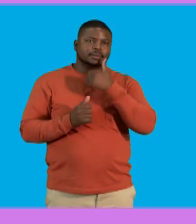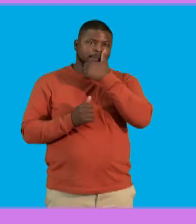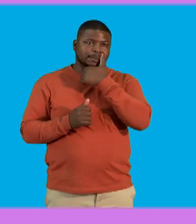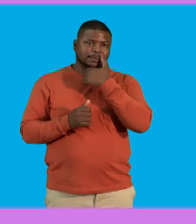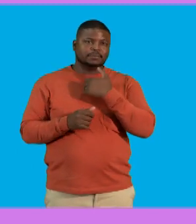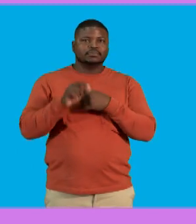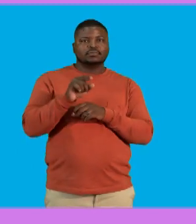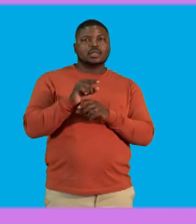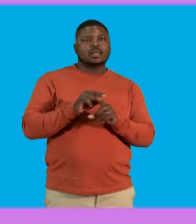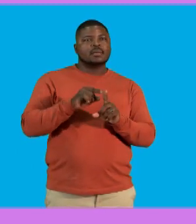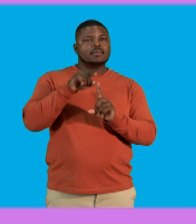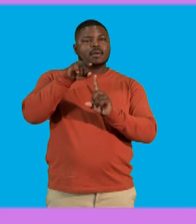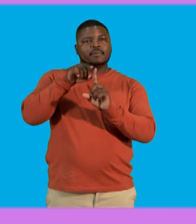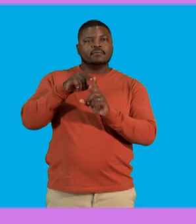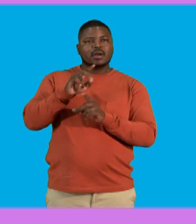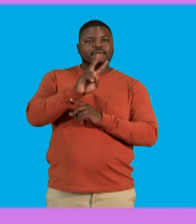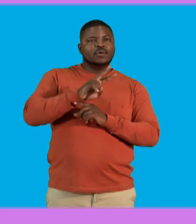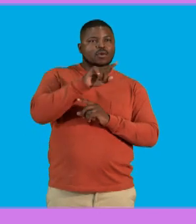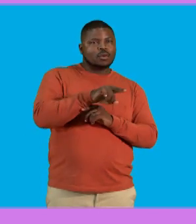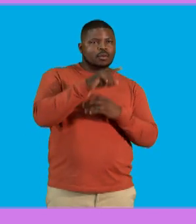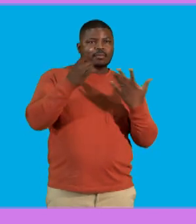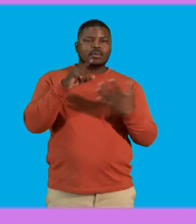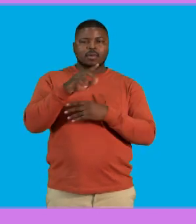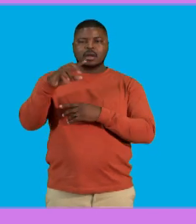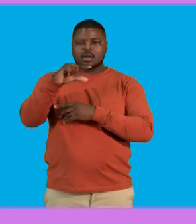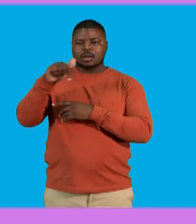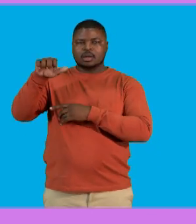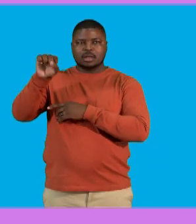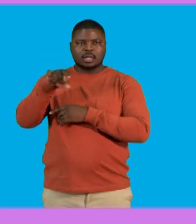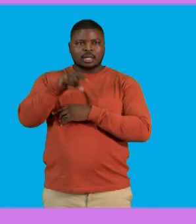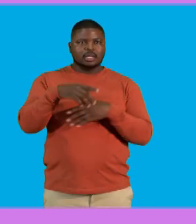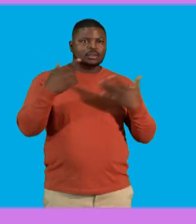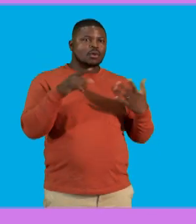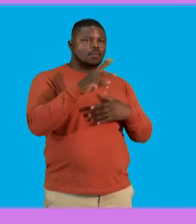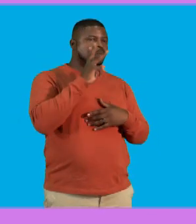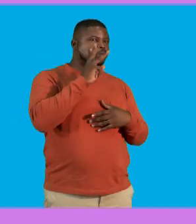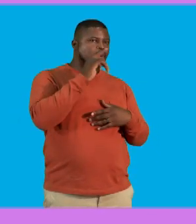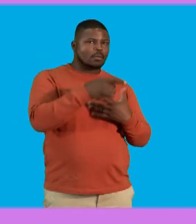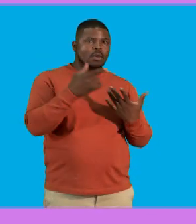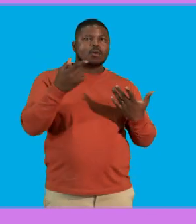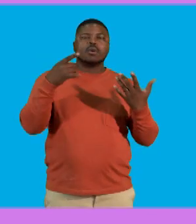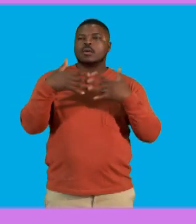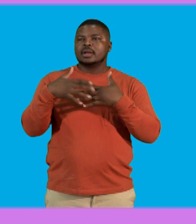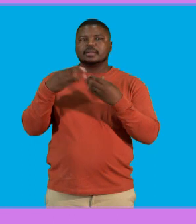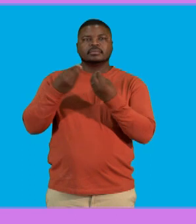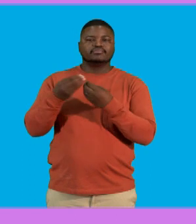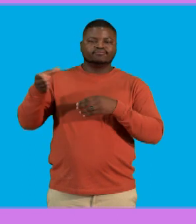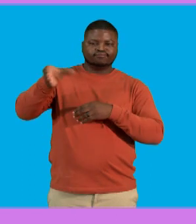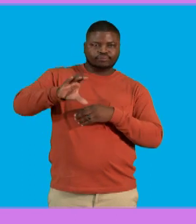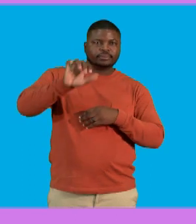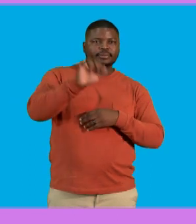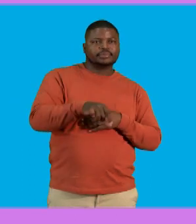Volume, it is the three-dimensional space occupied by either gas, liquid, or a solid substance. Volume can be measured using the